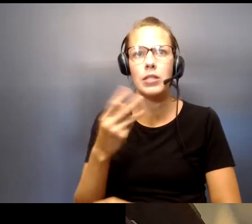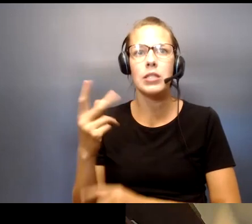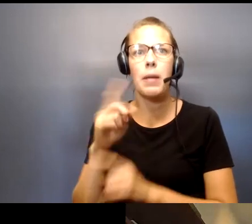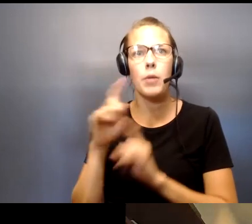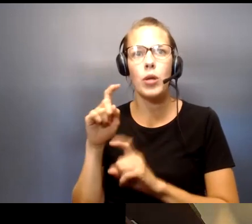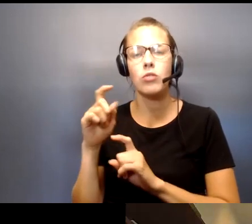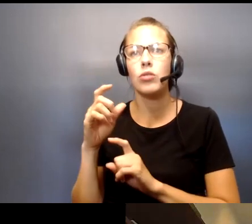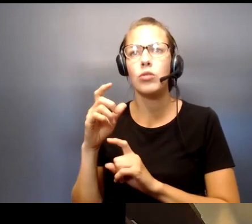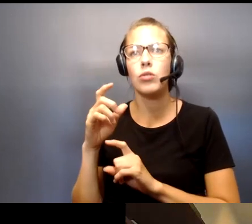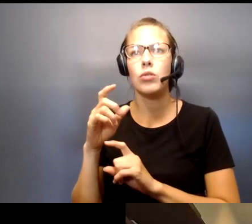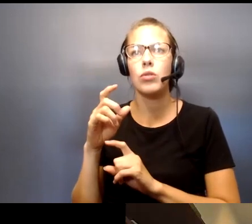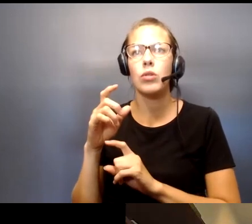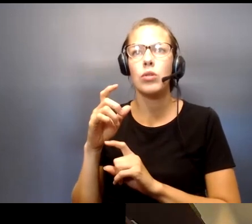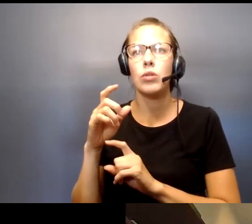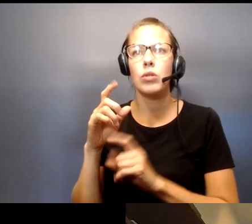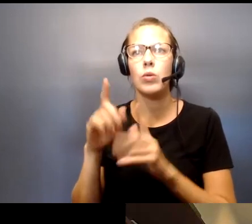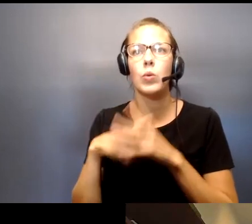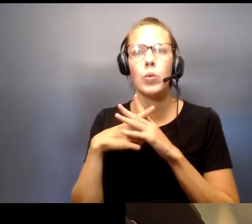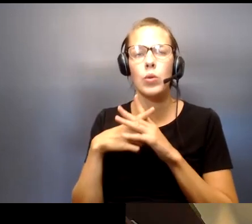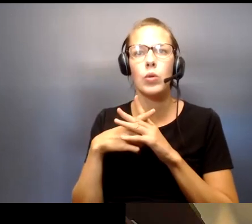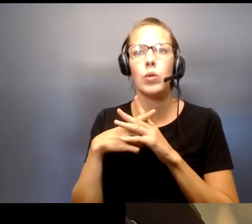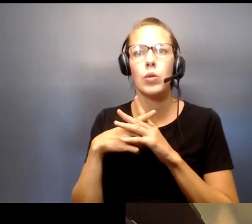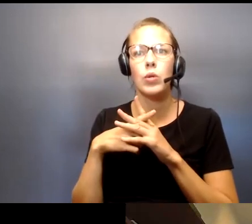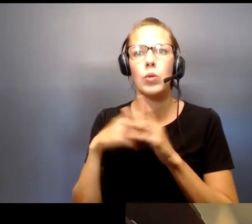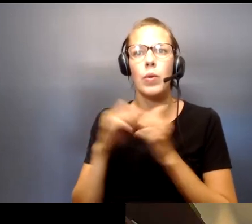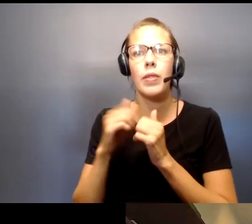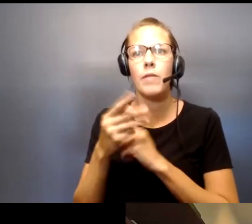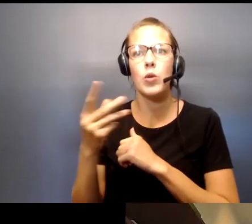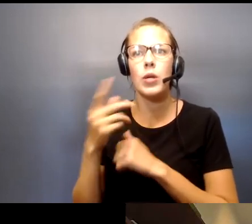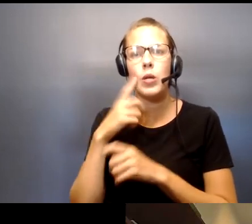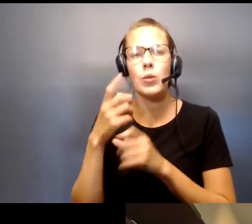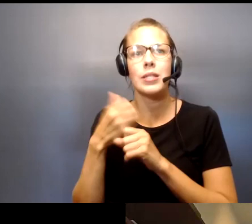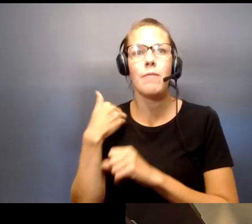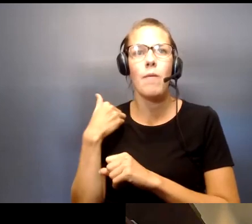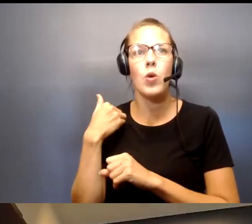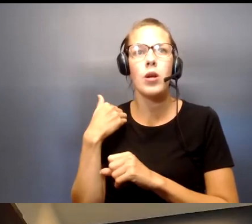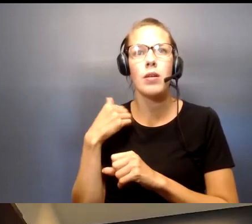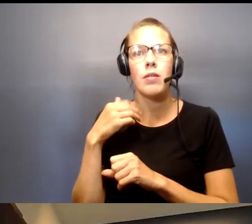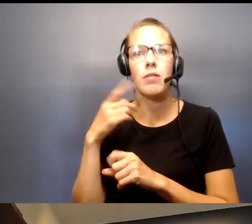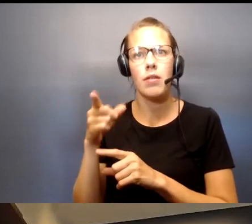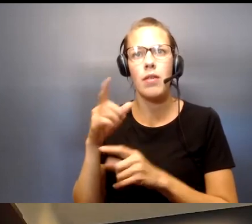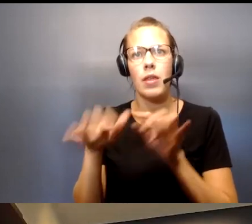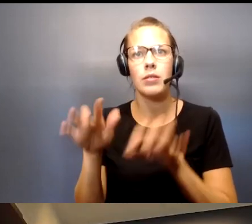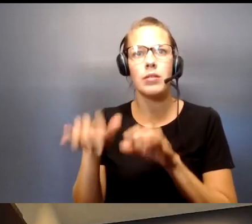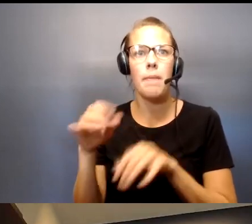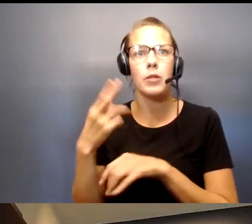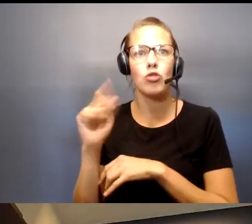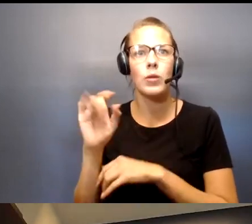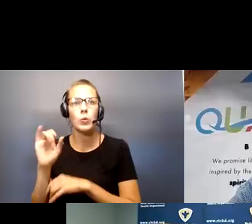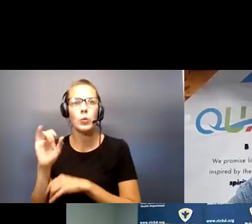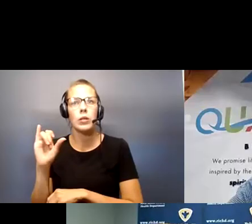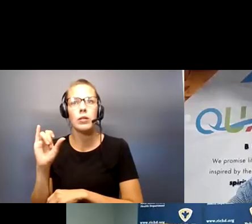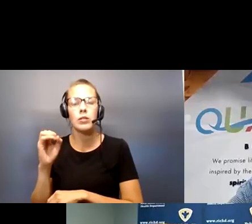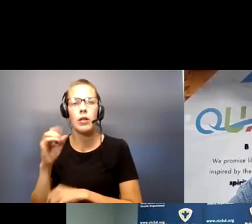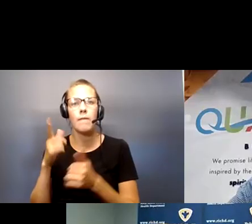questions here, so we are going to start. I'll start with a couple that we received earlier, and then we'll get to the ones that have been typed in there as well. So